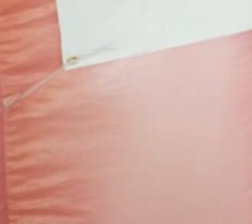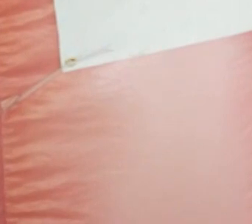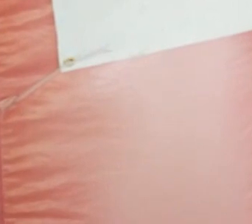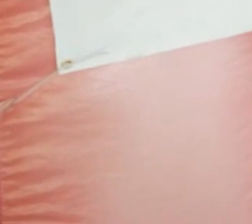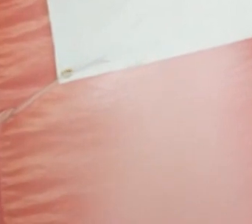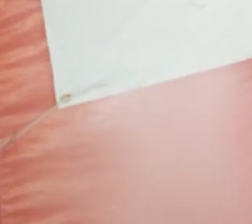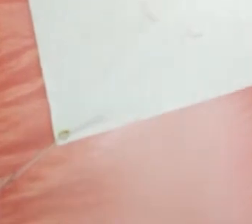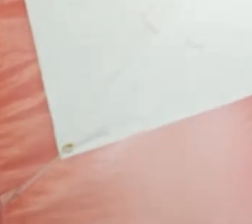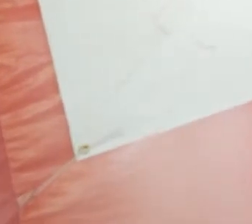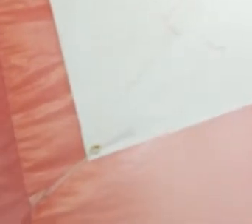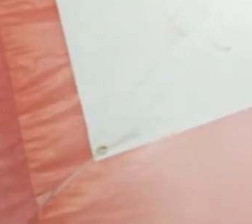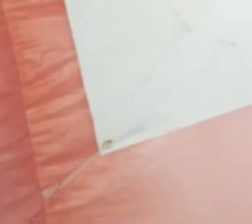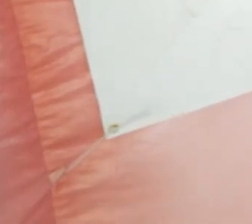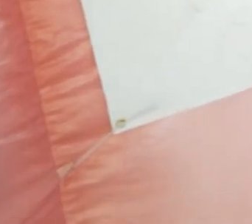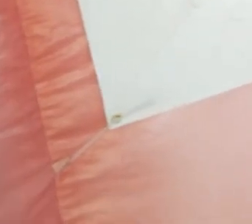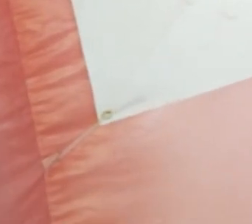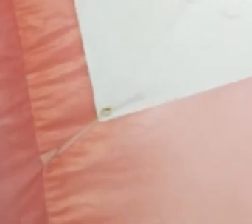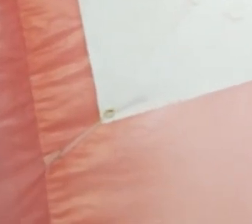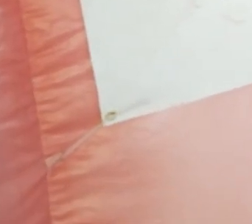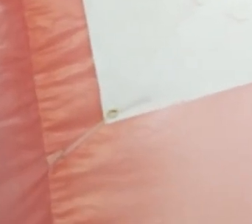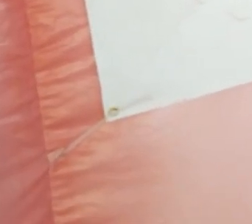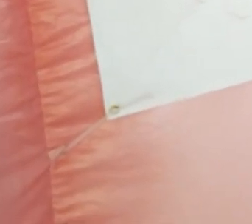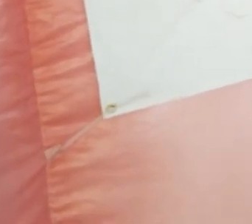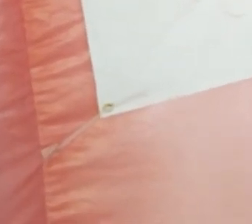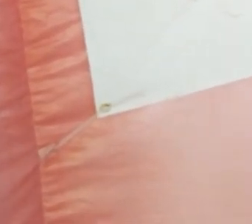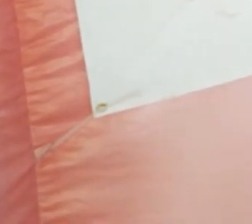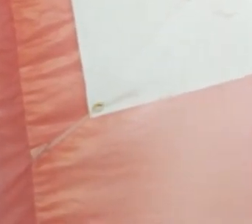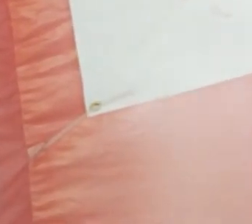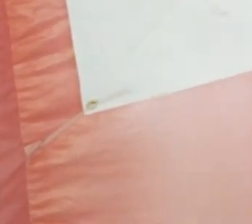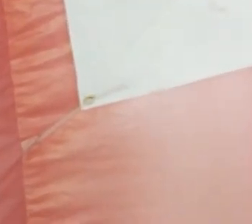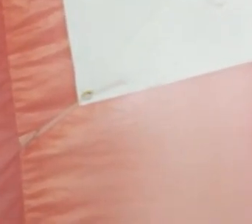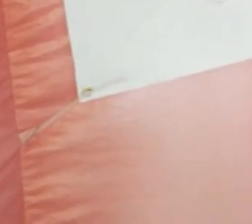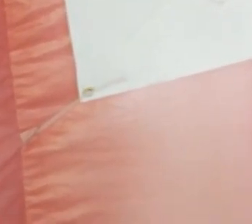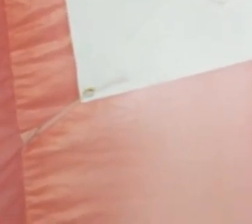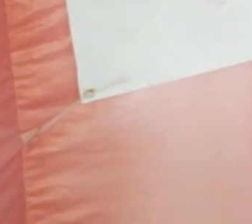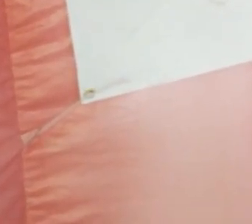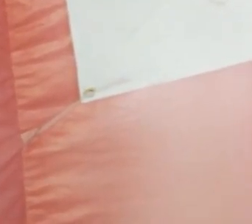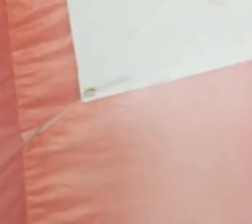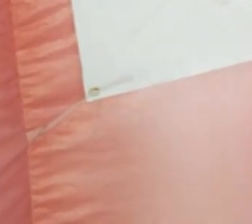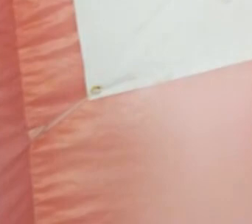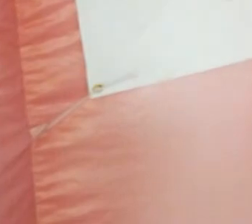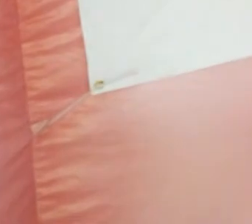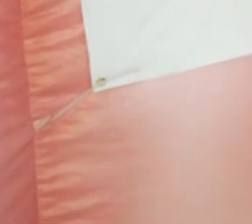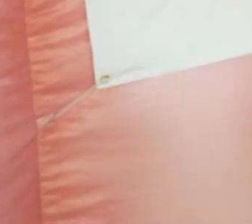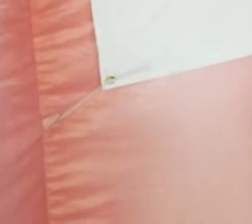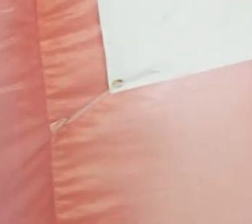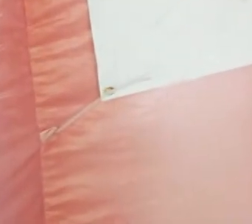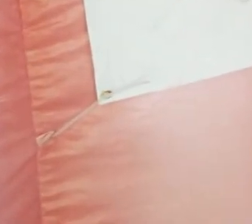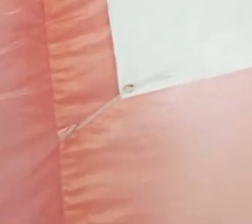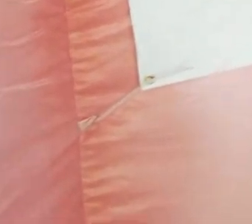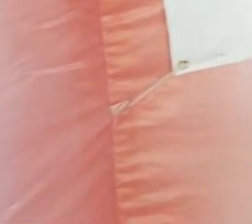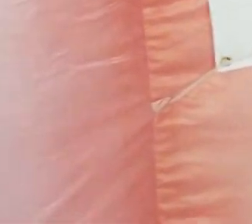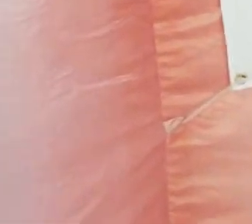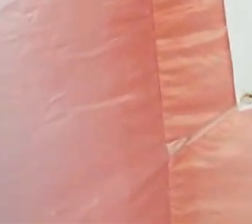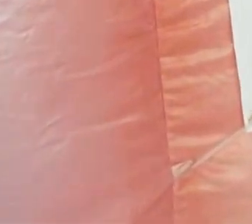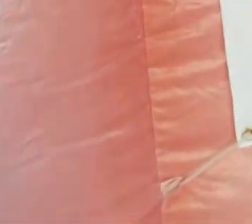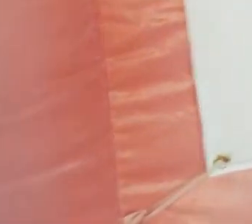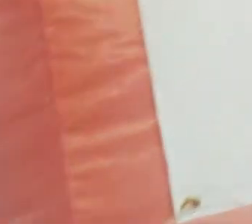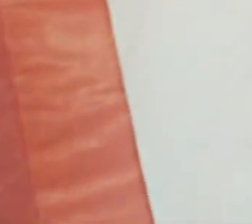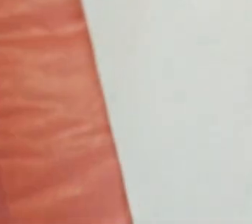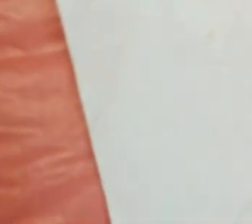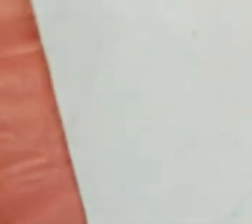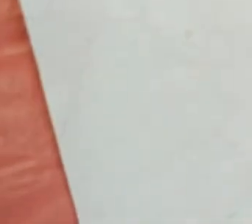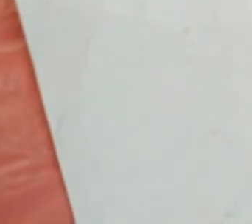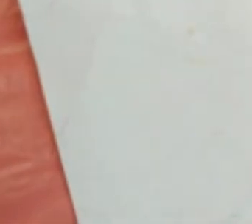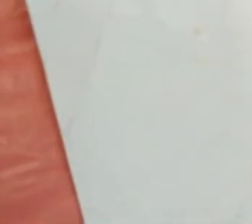Yes, it's definitely a first. I've never reported inside a stolen colon before. And yes, I said stolen colon because this is the